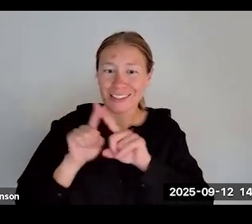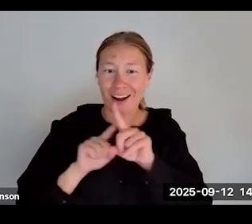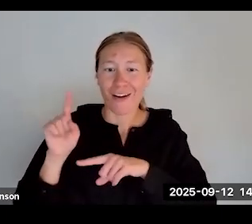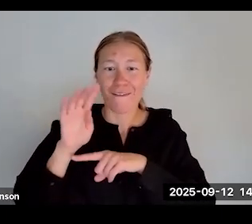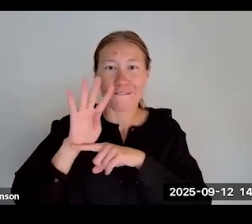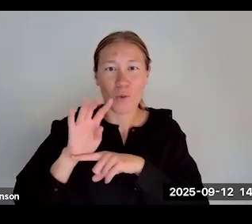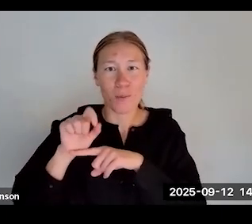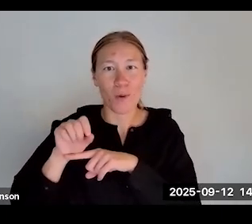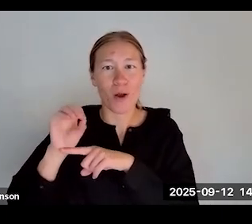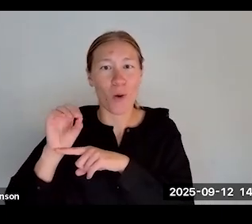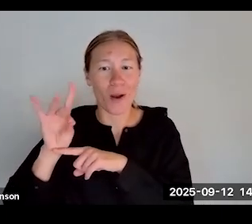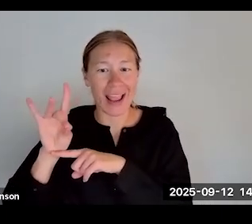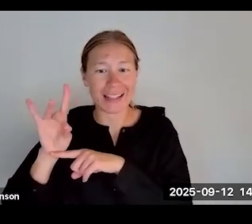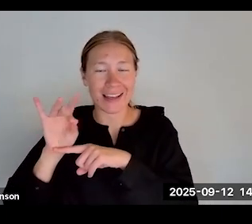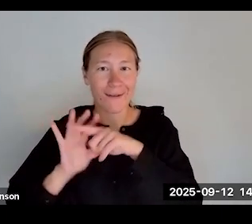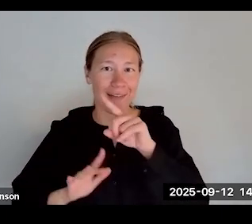4.08 stars.